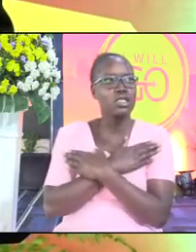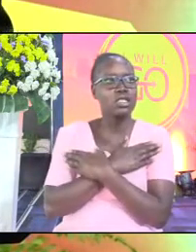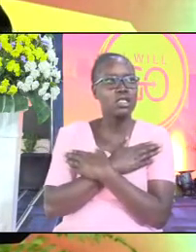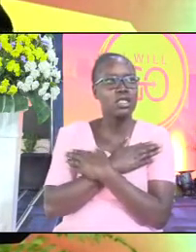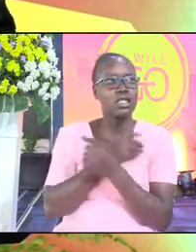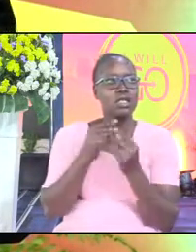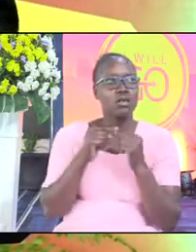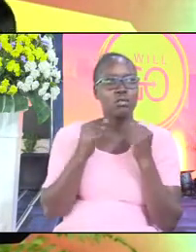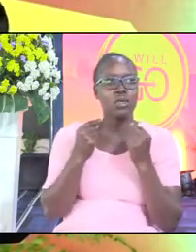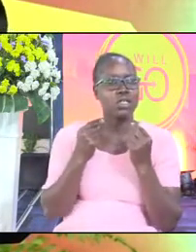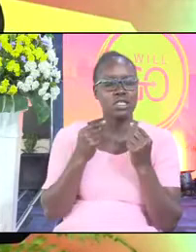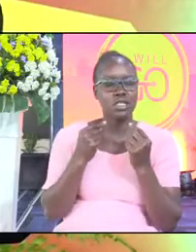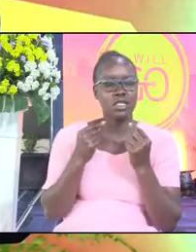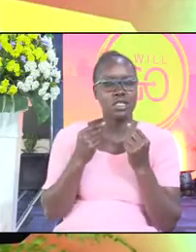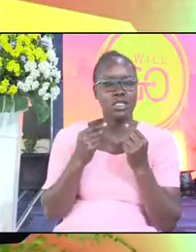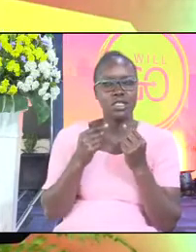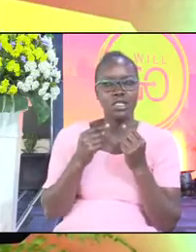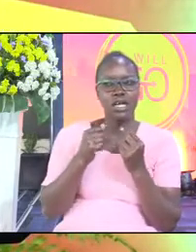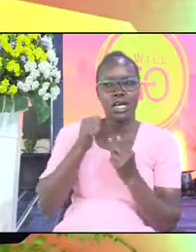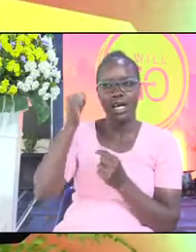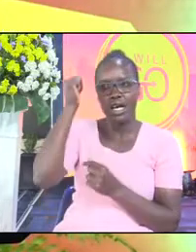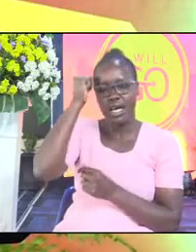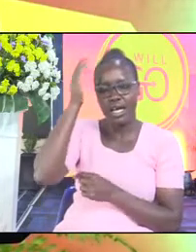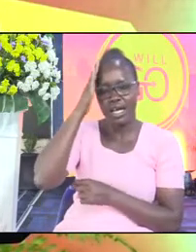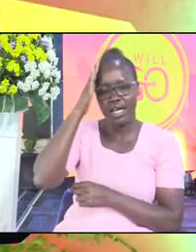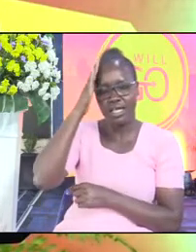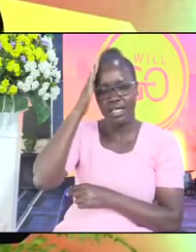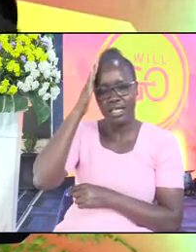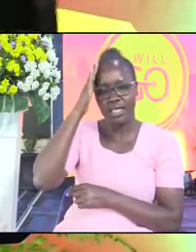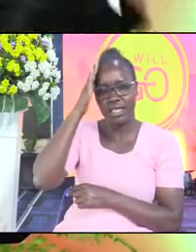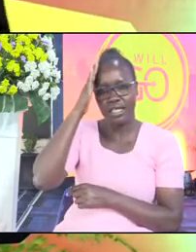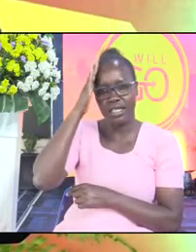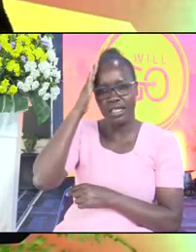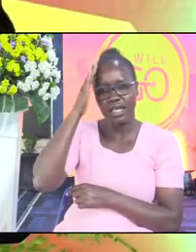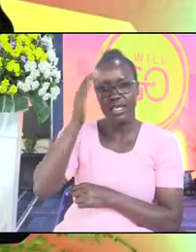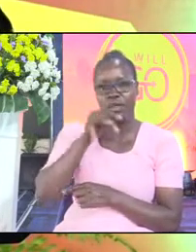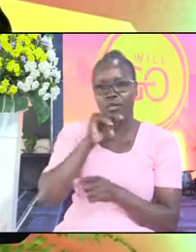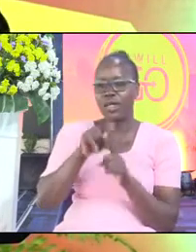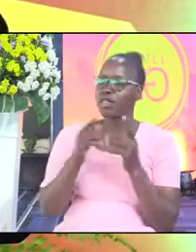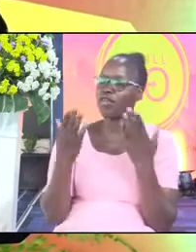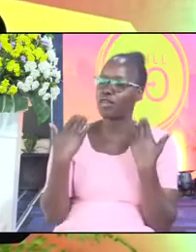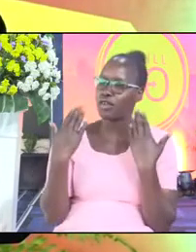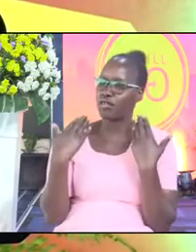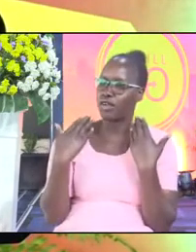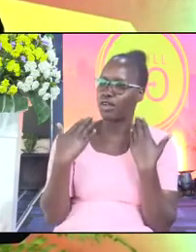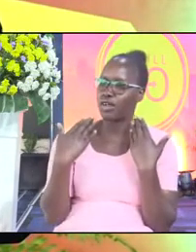your pastor, Pastor Jacob Akali, is my brother friend,